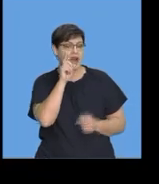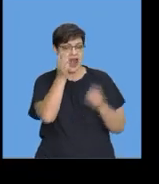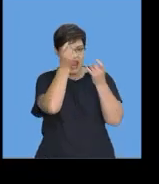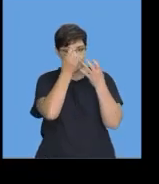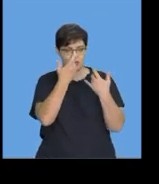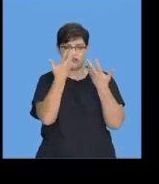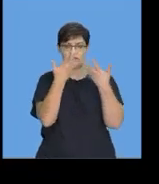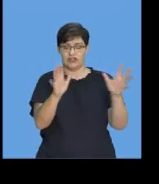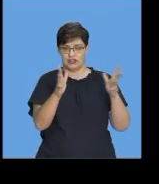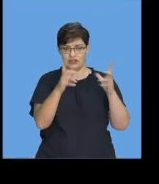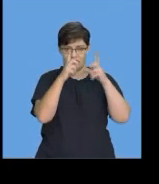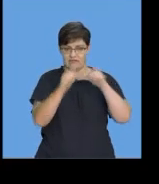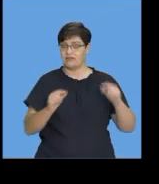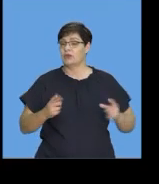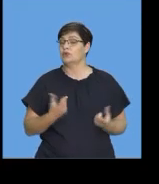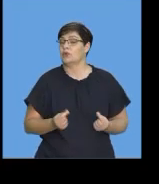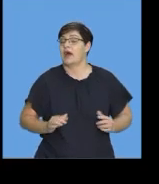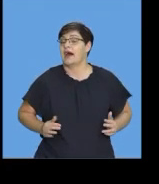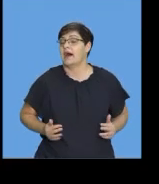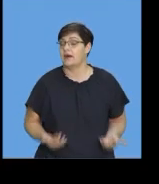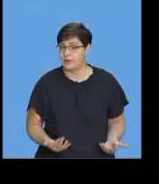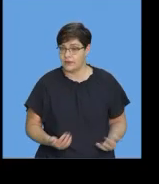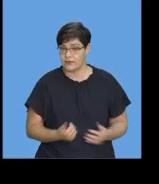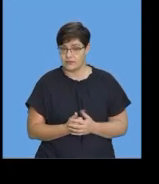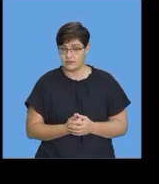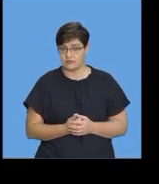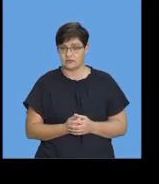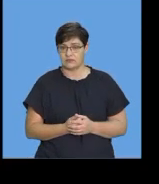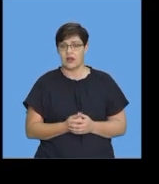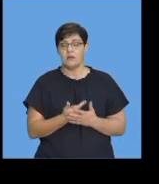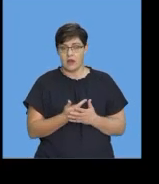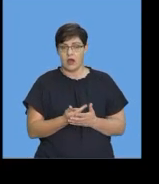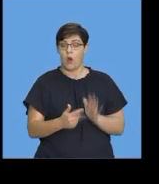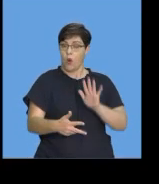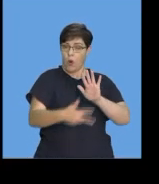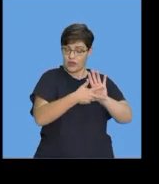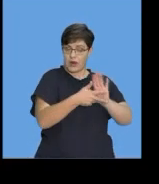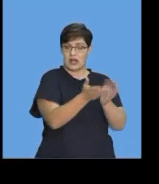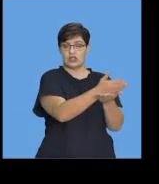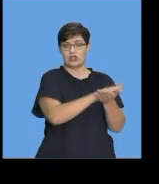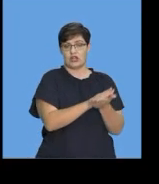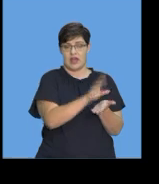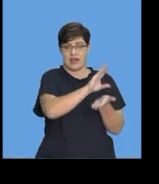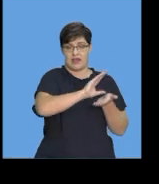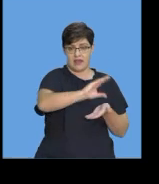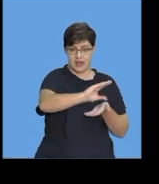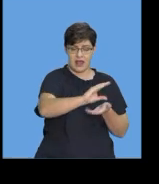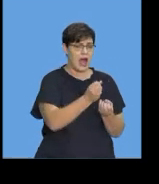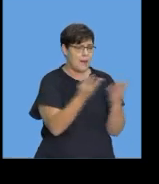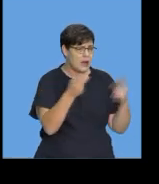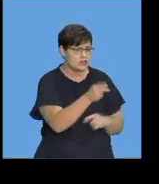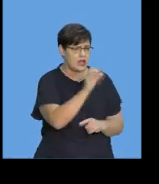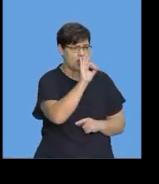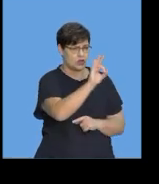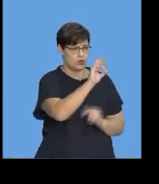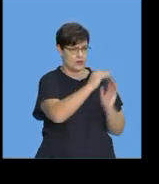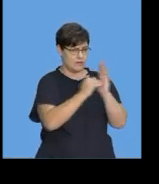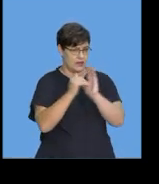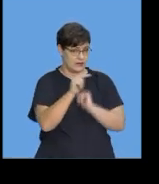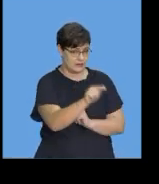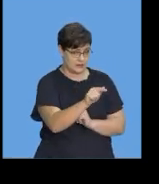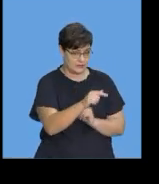complete my information now. So here's my authorized share capital. We've discussed that. That was the 3 million.